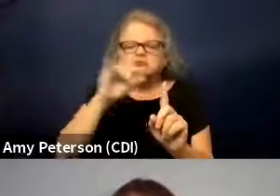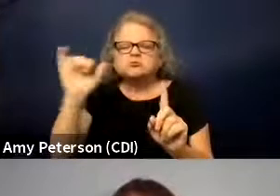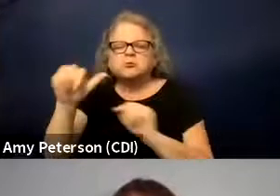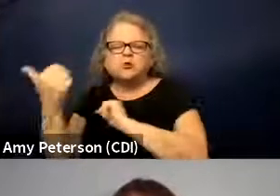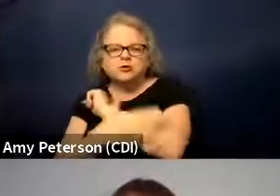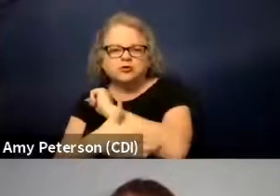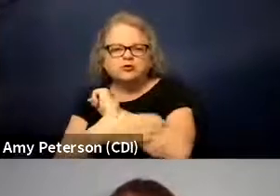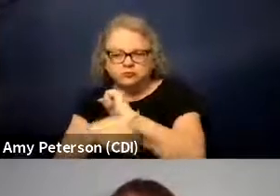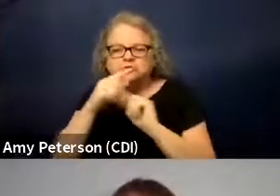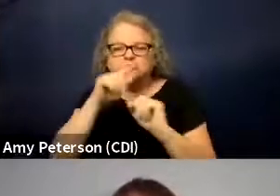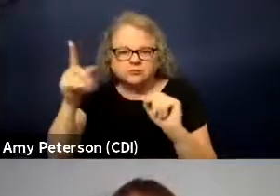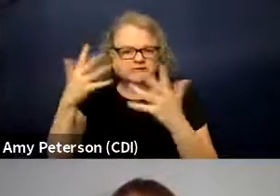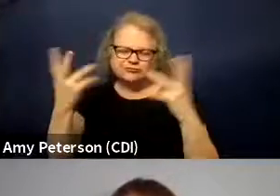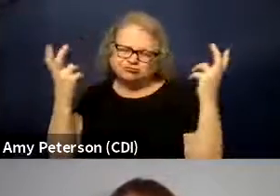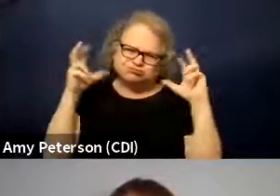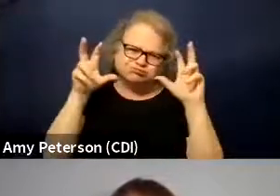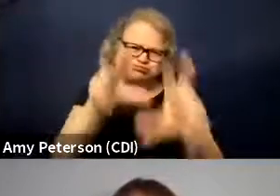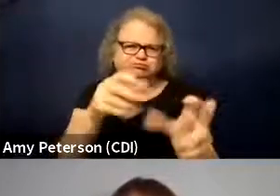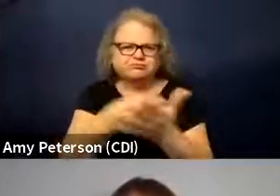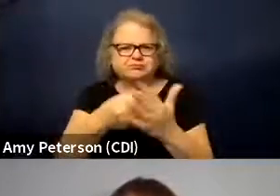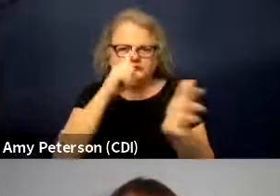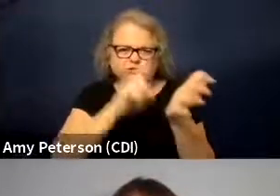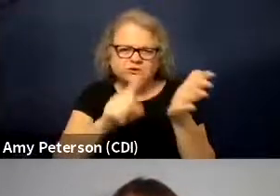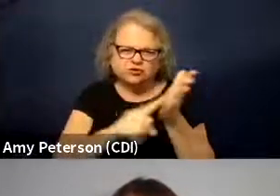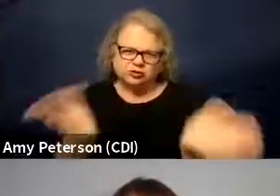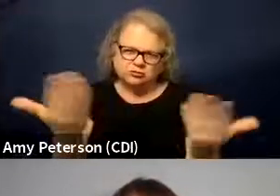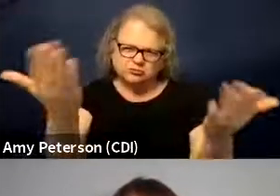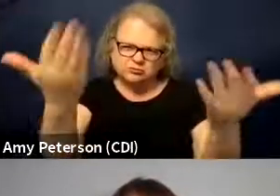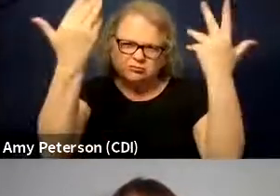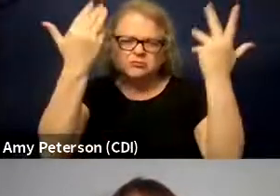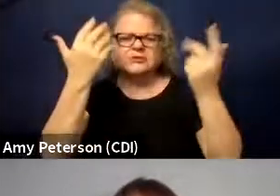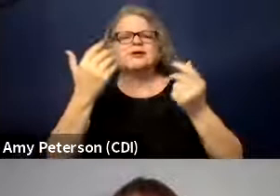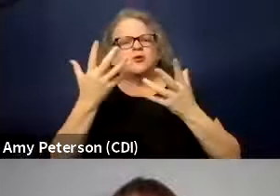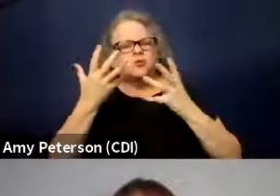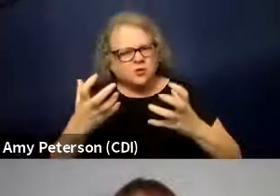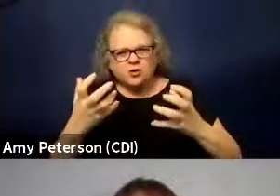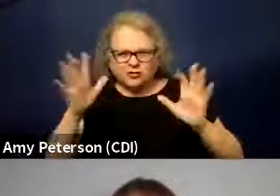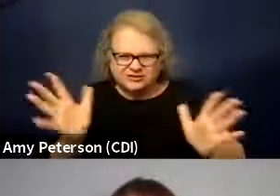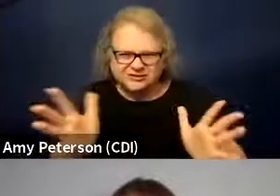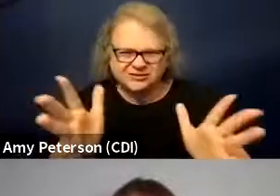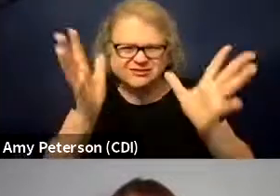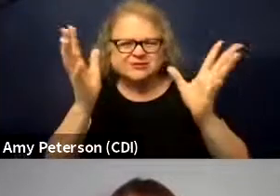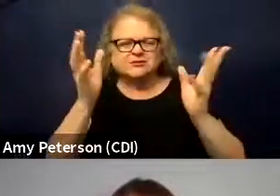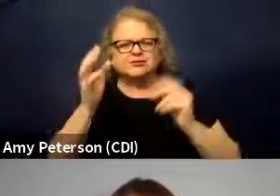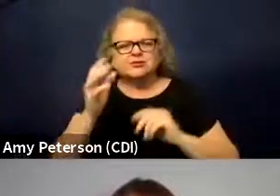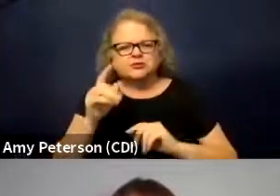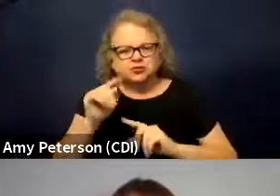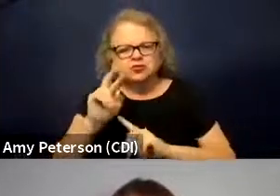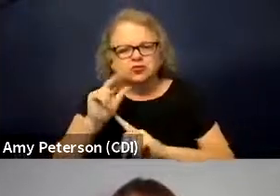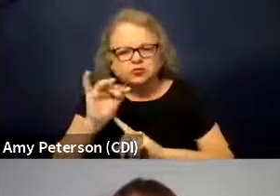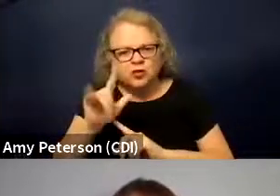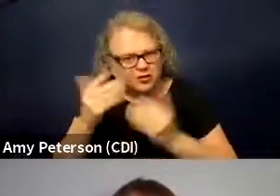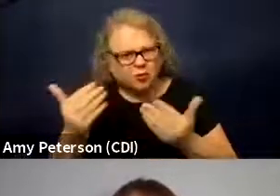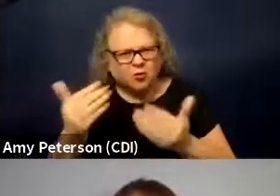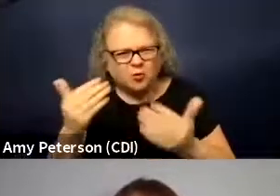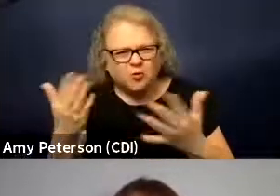go ahead, recruit as thousands of people into your studies now. Don't drag this out over